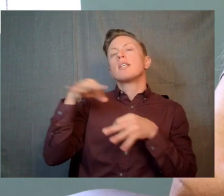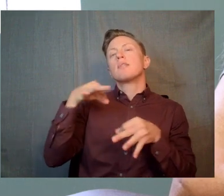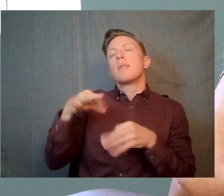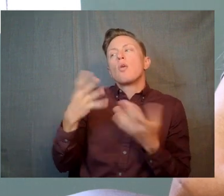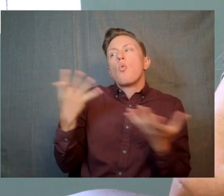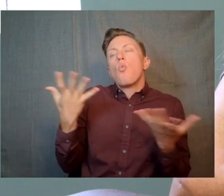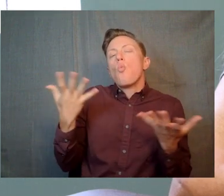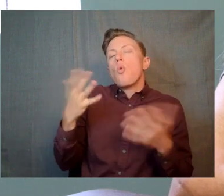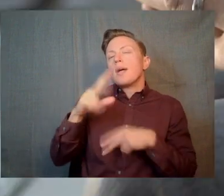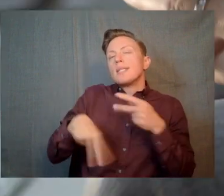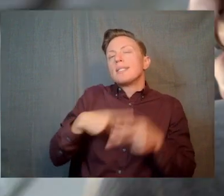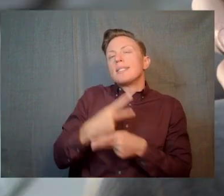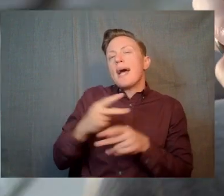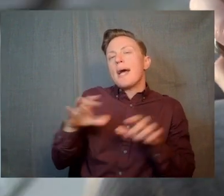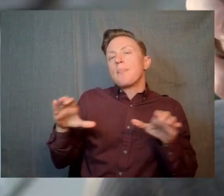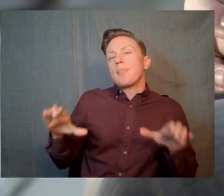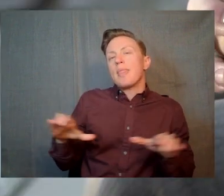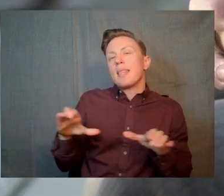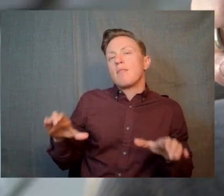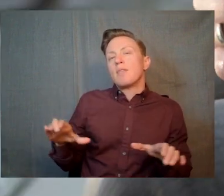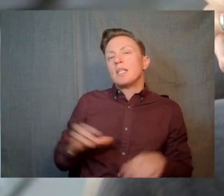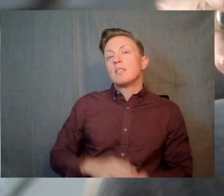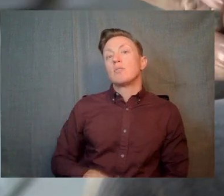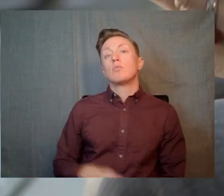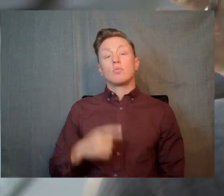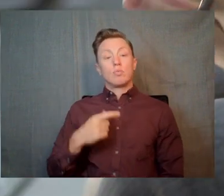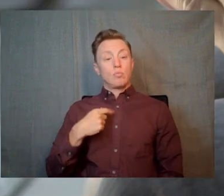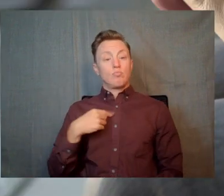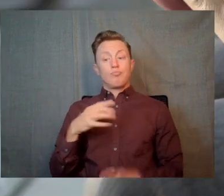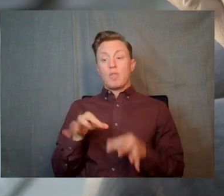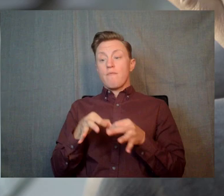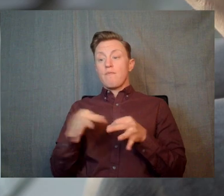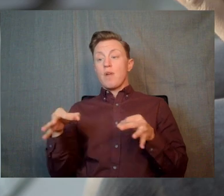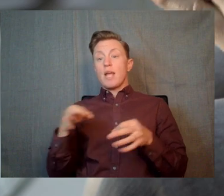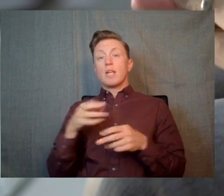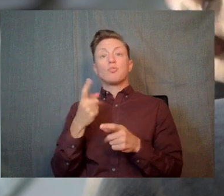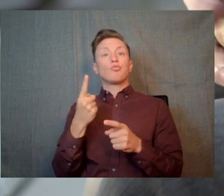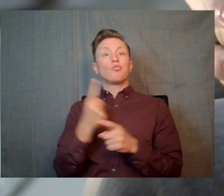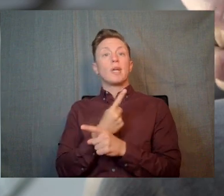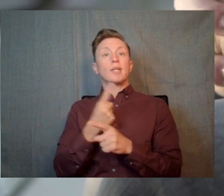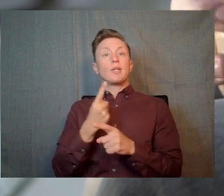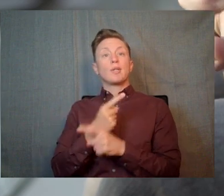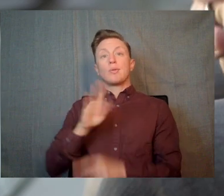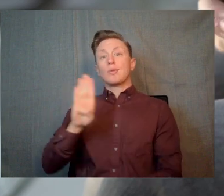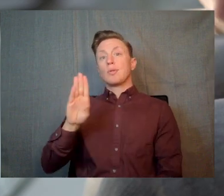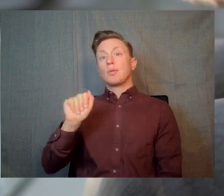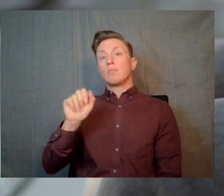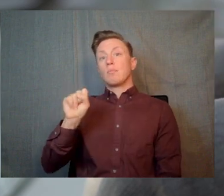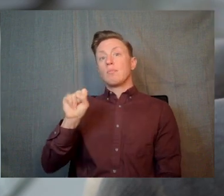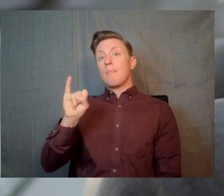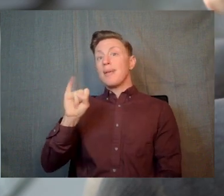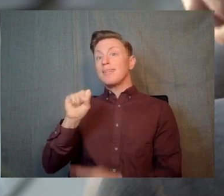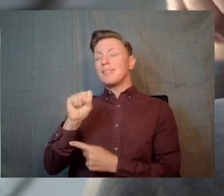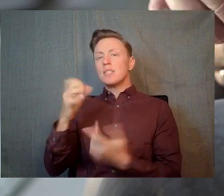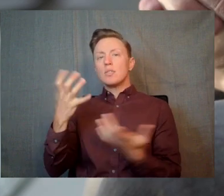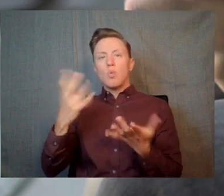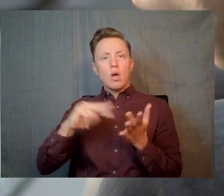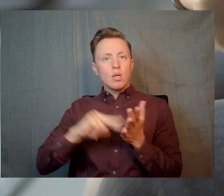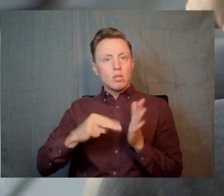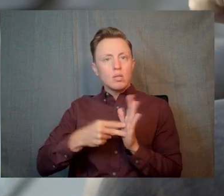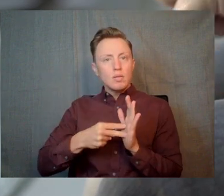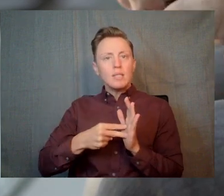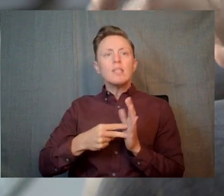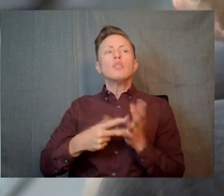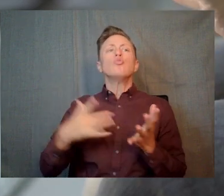to discuss. When I say regular basis, that means you generally need